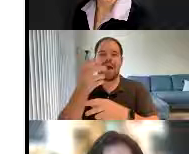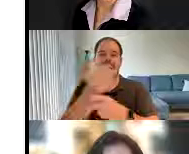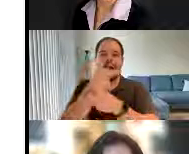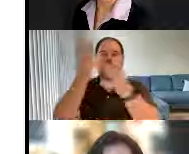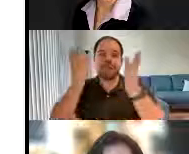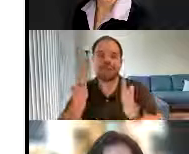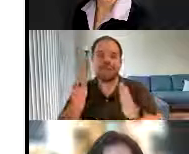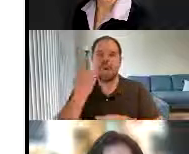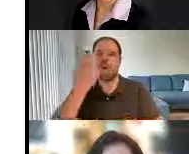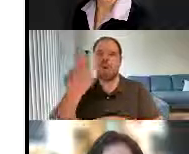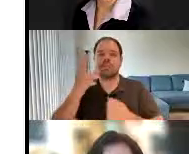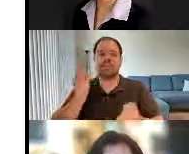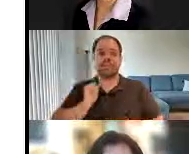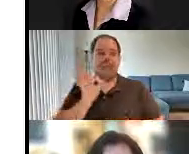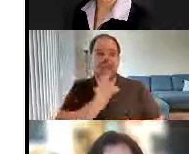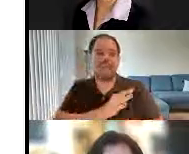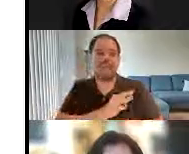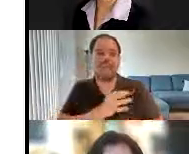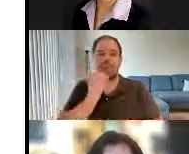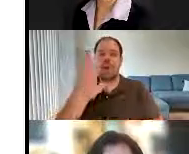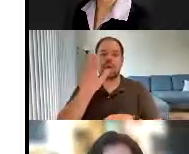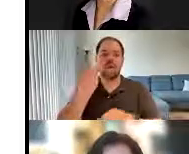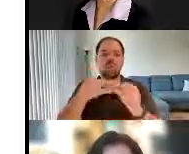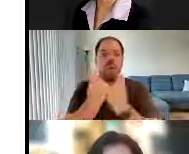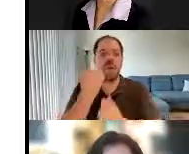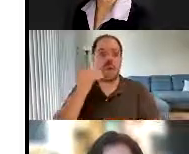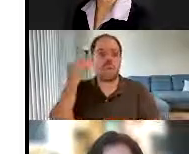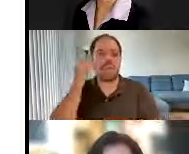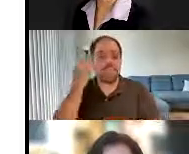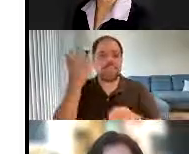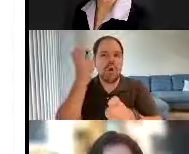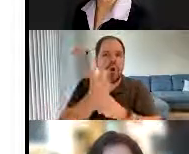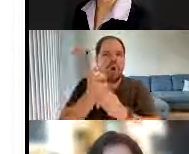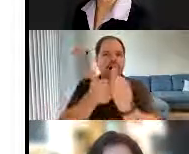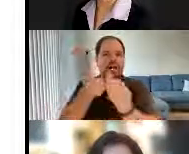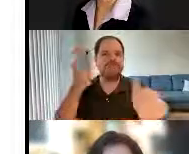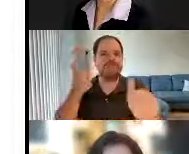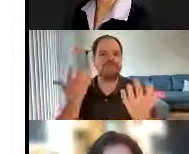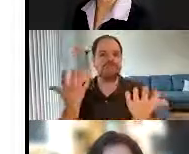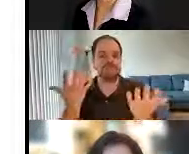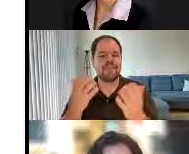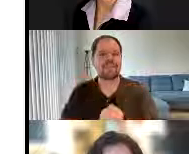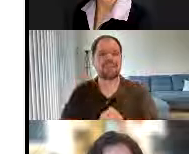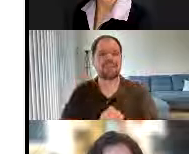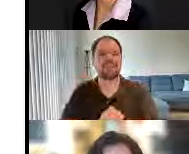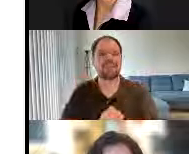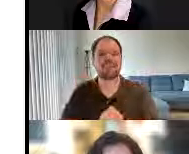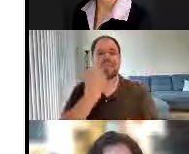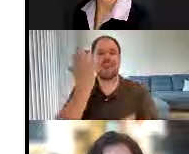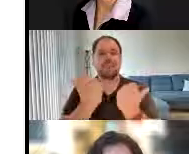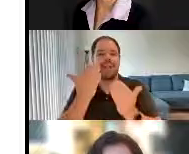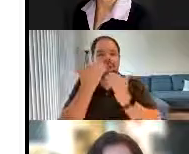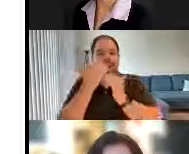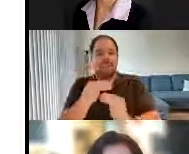COVID-19. Possibly their caregivers or their staff who are providing services to them, or the group home staff may